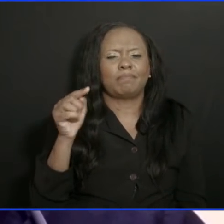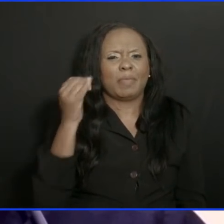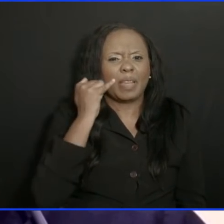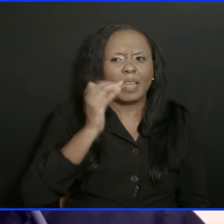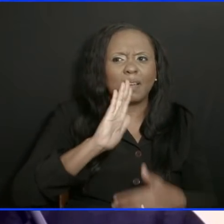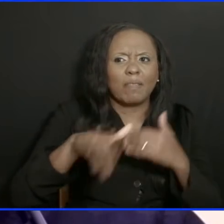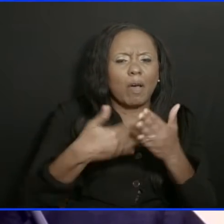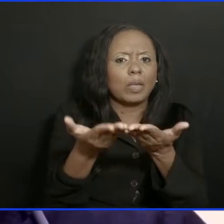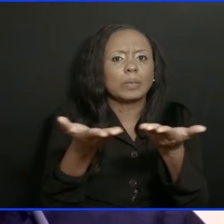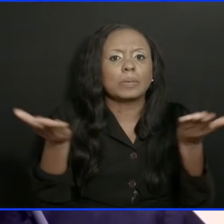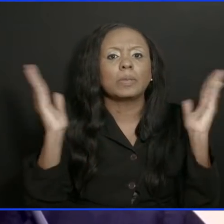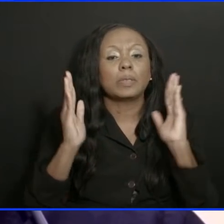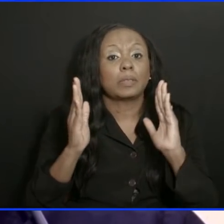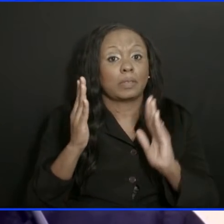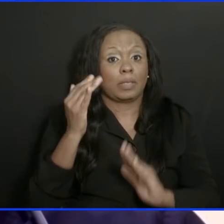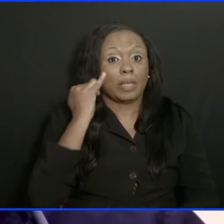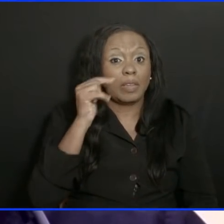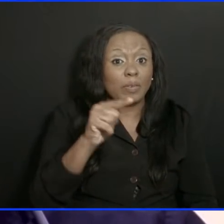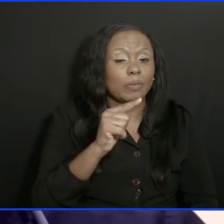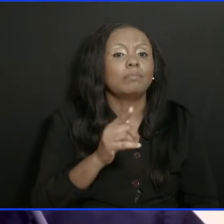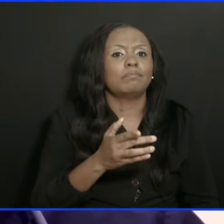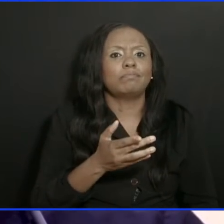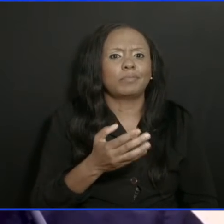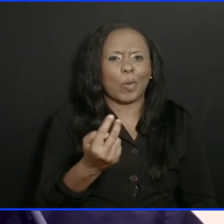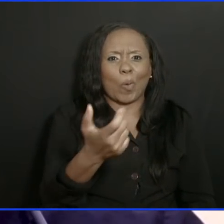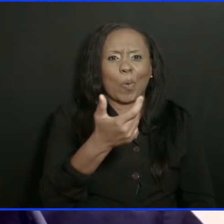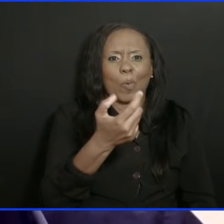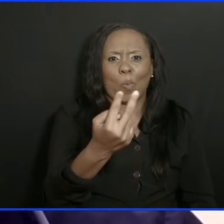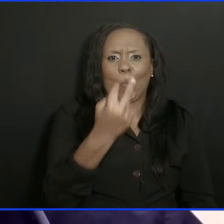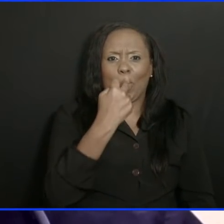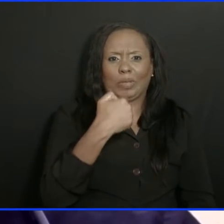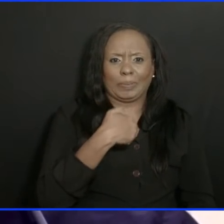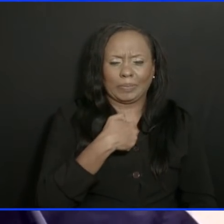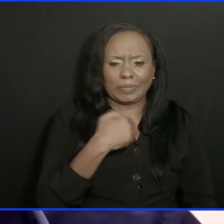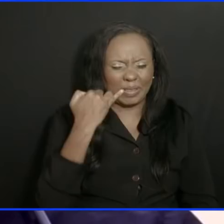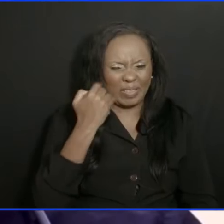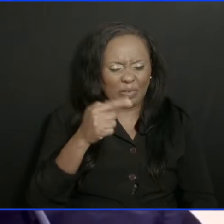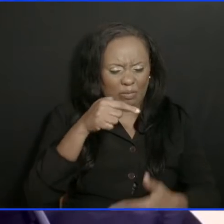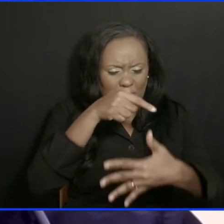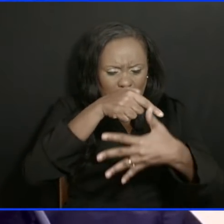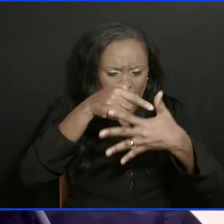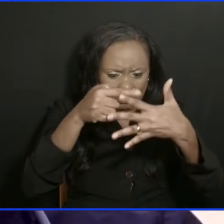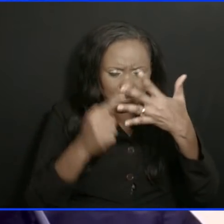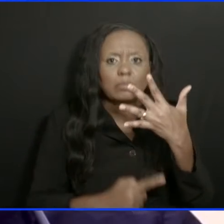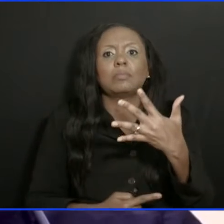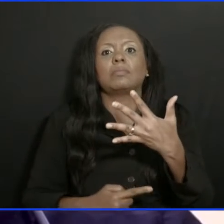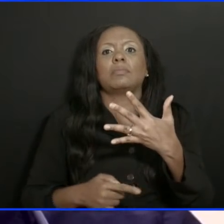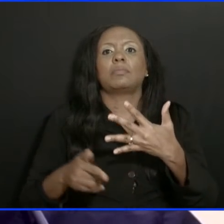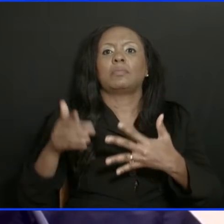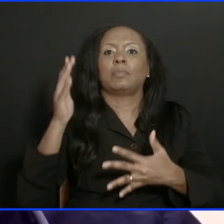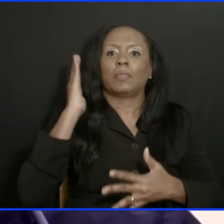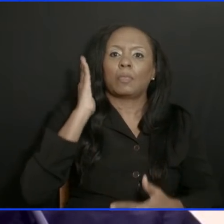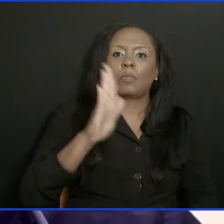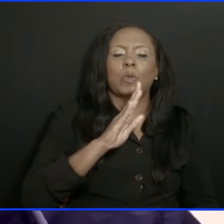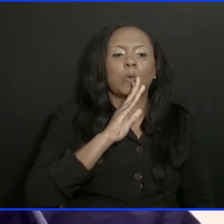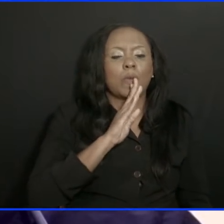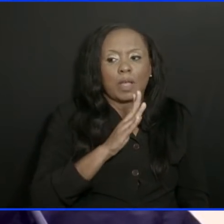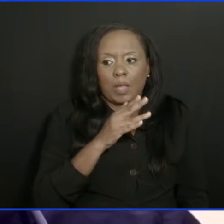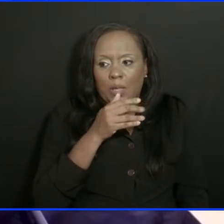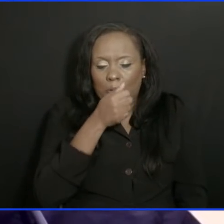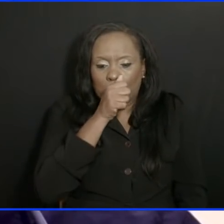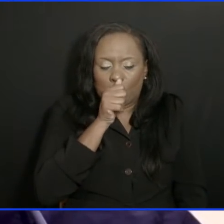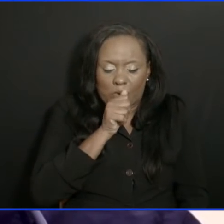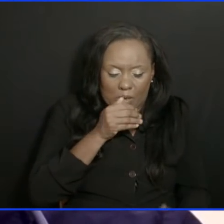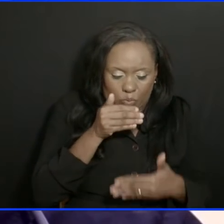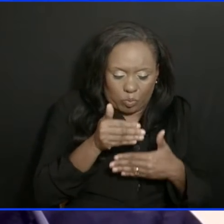or conference or meeting adheres to those particular events, we would ride our way safely through this storm and